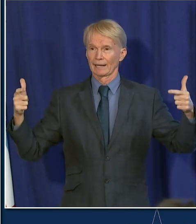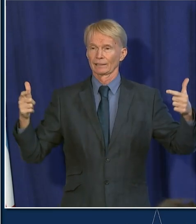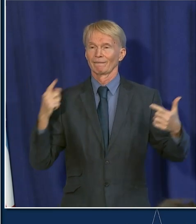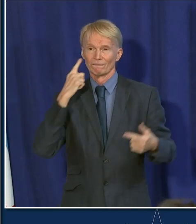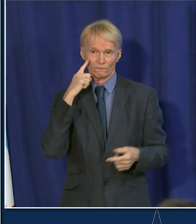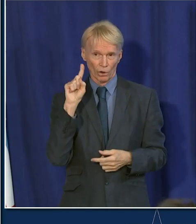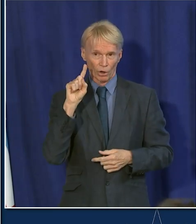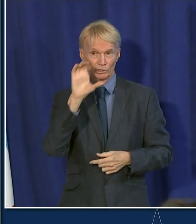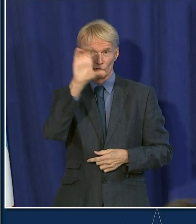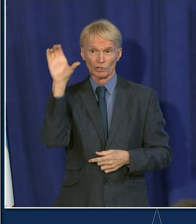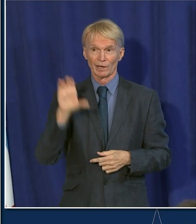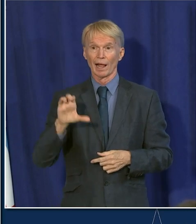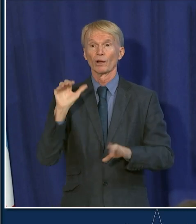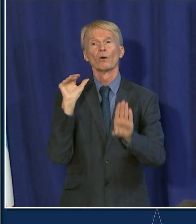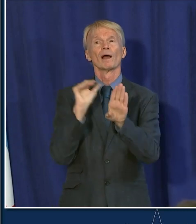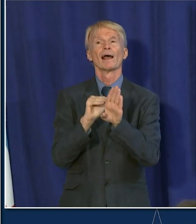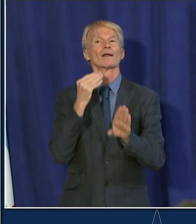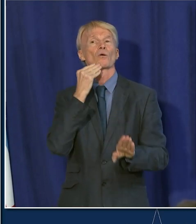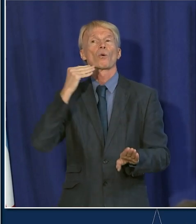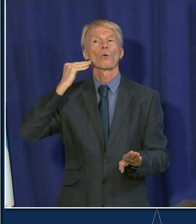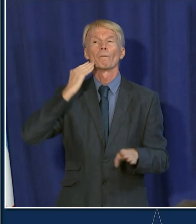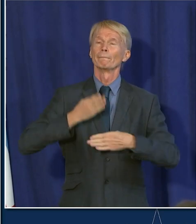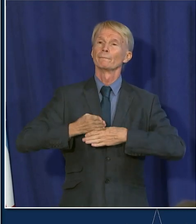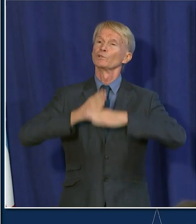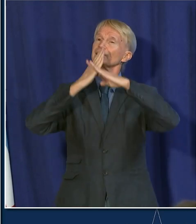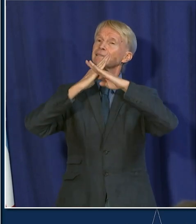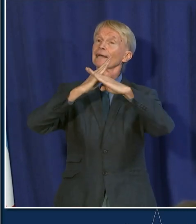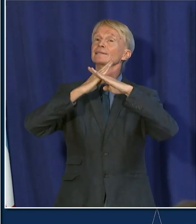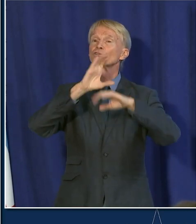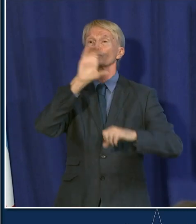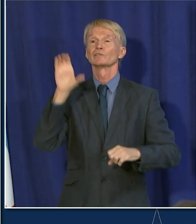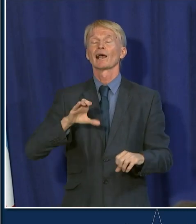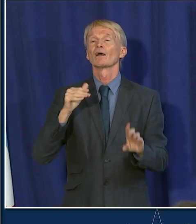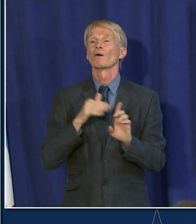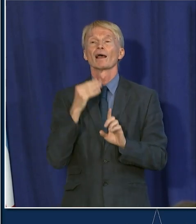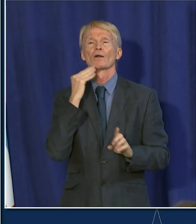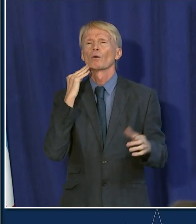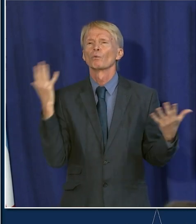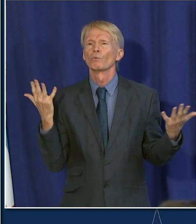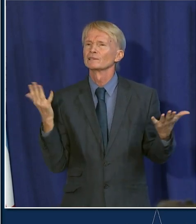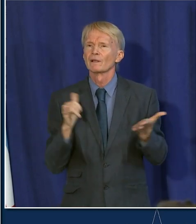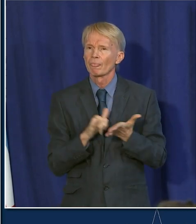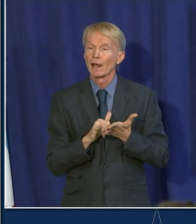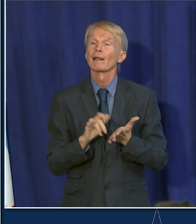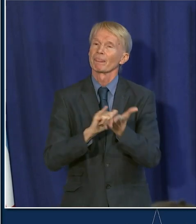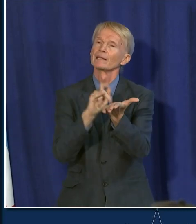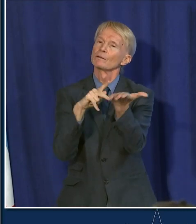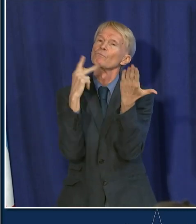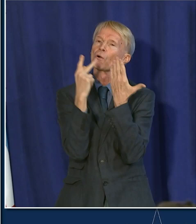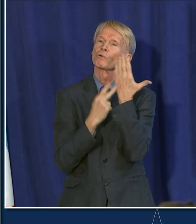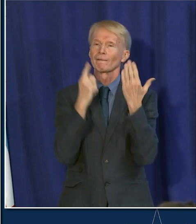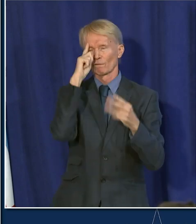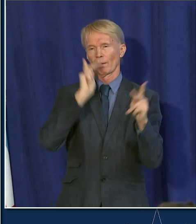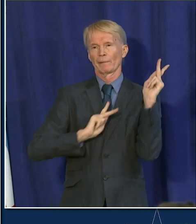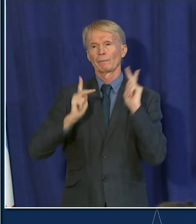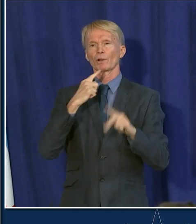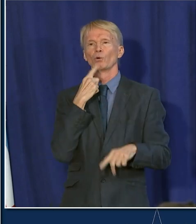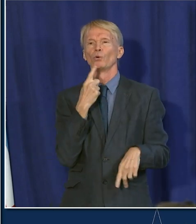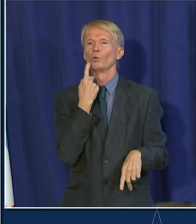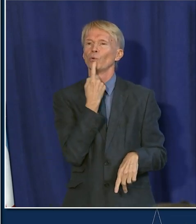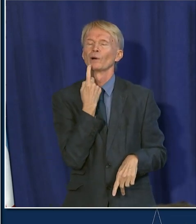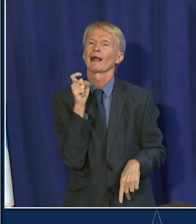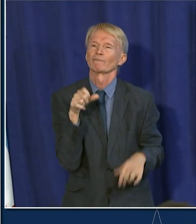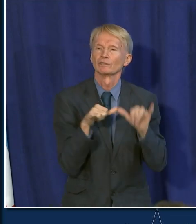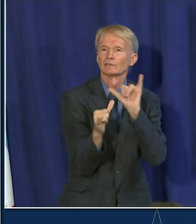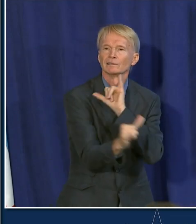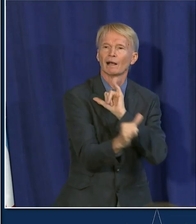for Chicago at Home, Protect Chicago at Home. For those who are not aware, this is the program that we started with for people who were homebound, and then